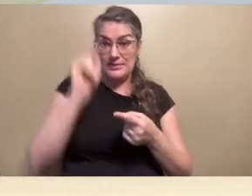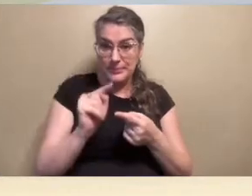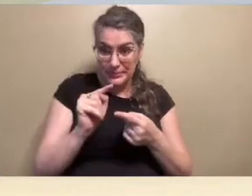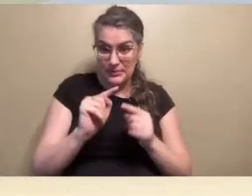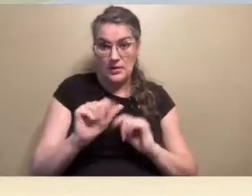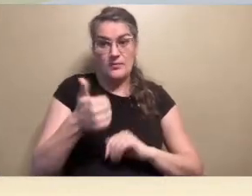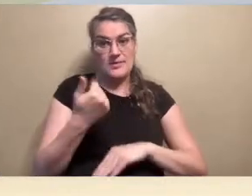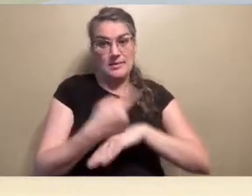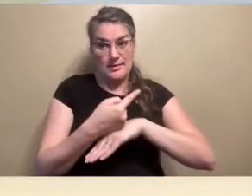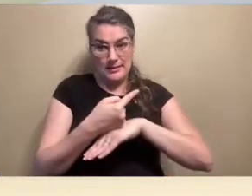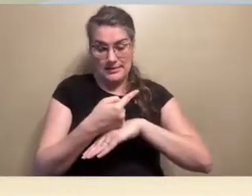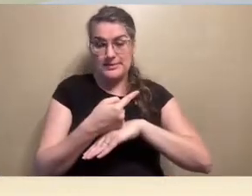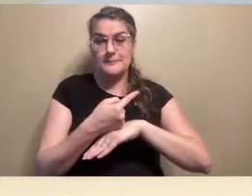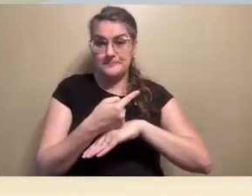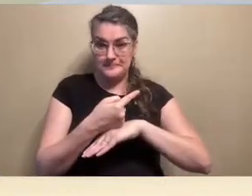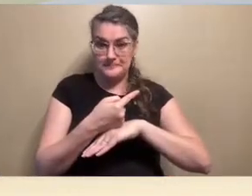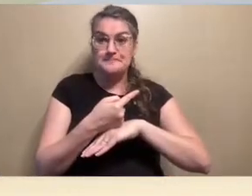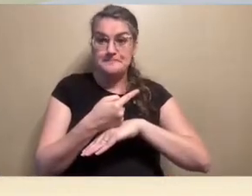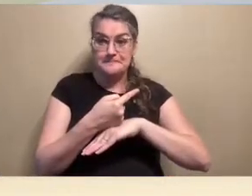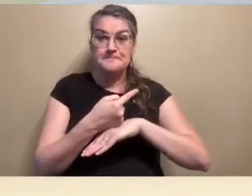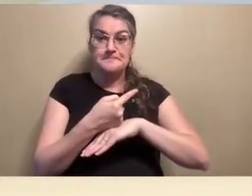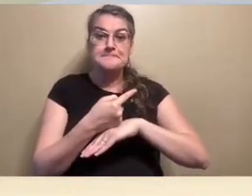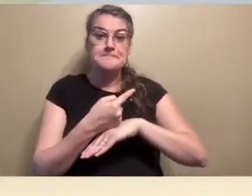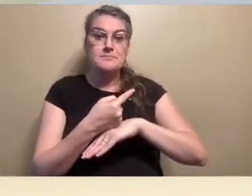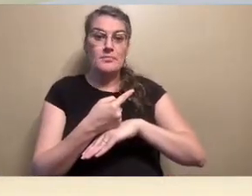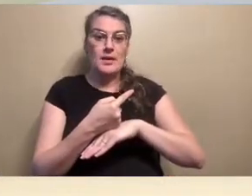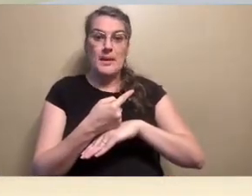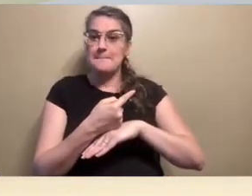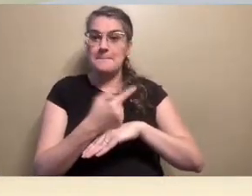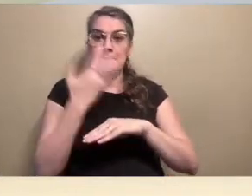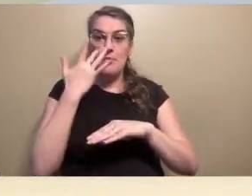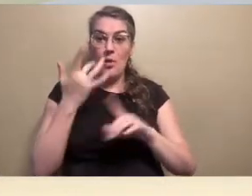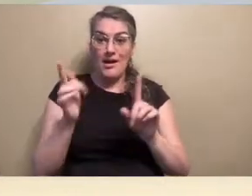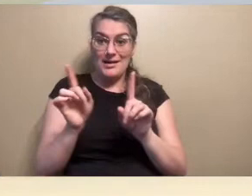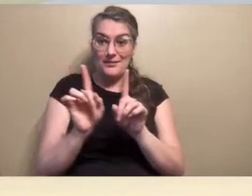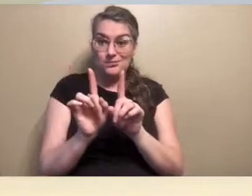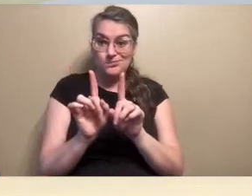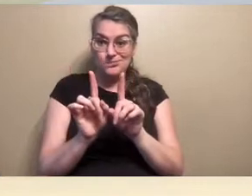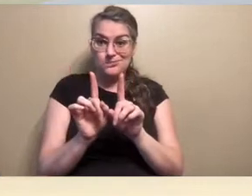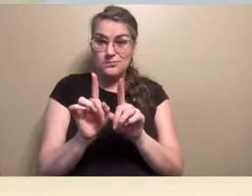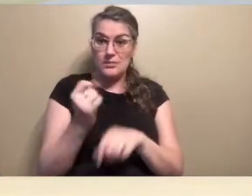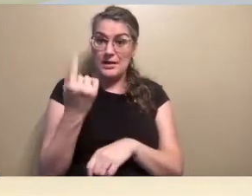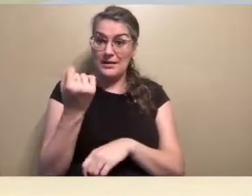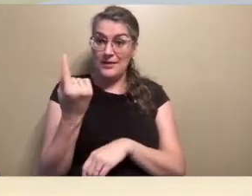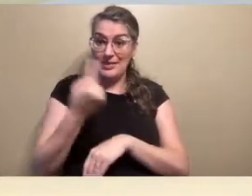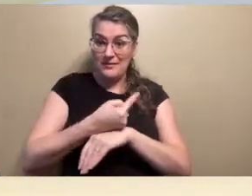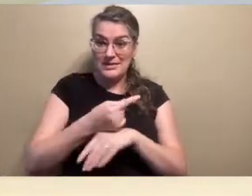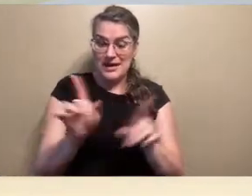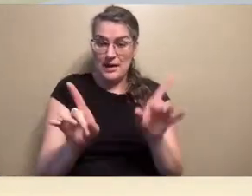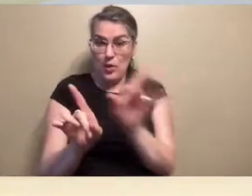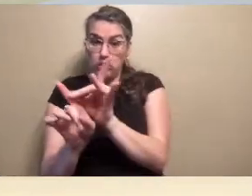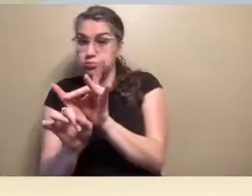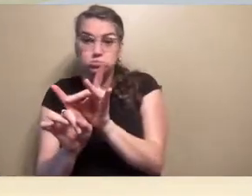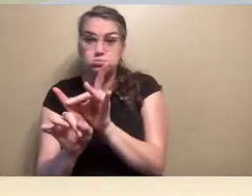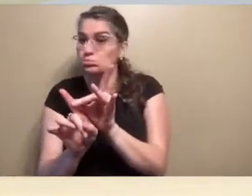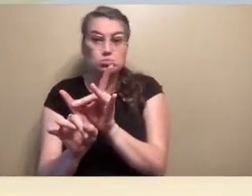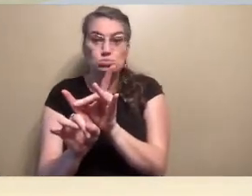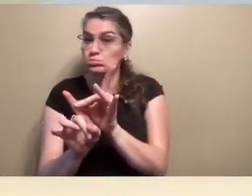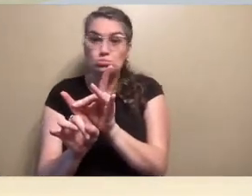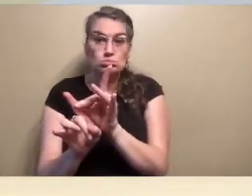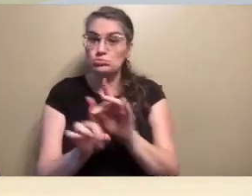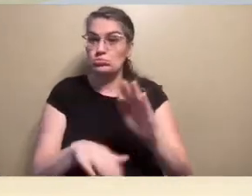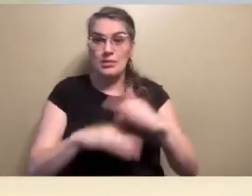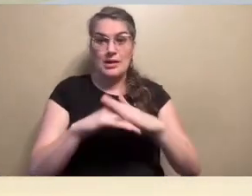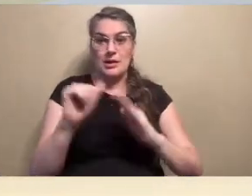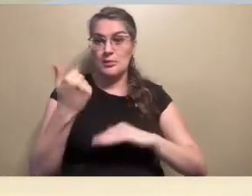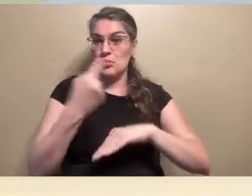days, but there hasn't been transmission after that 10-day period. So that's based on the evidence that has been collected, certainly,